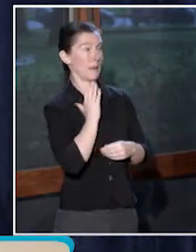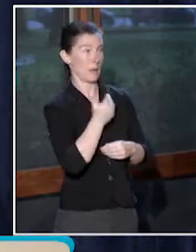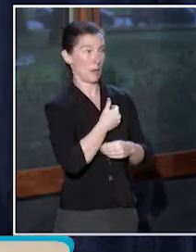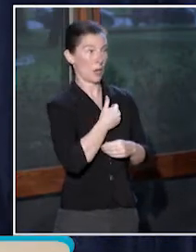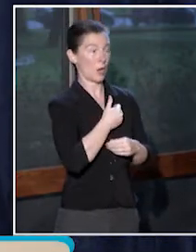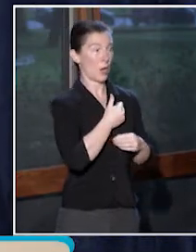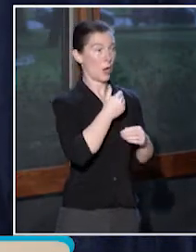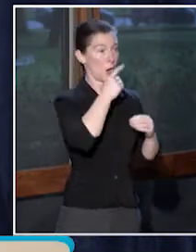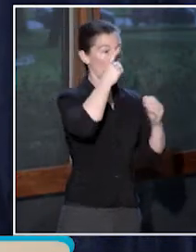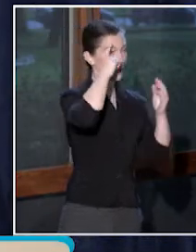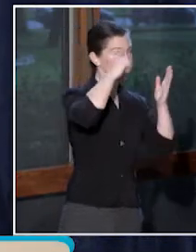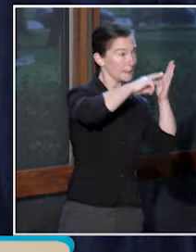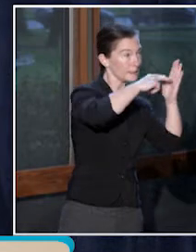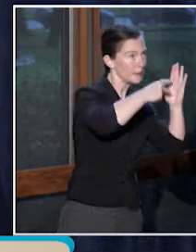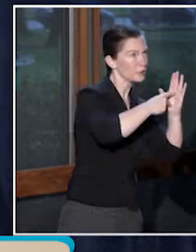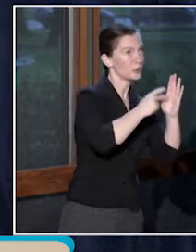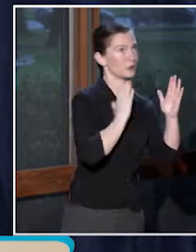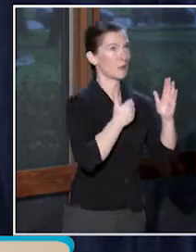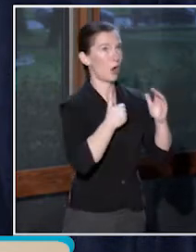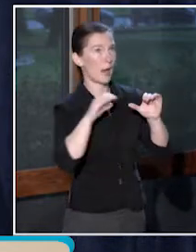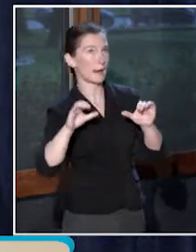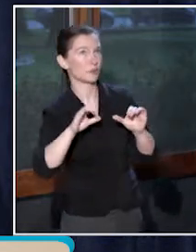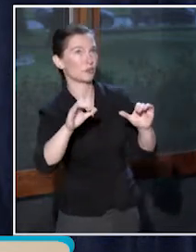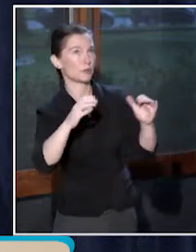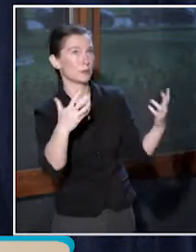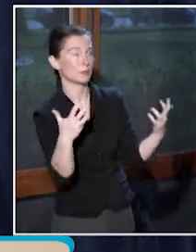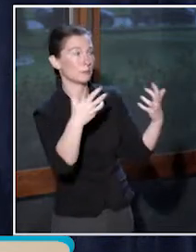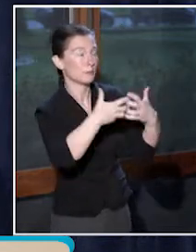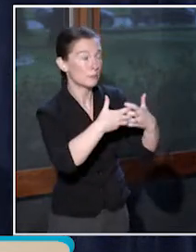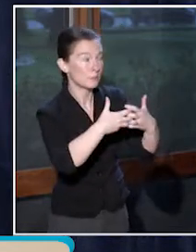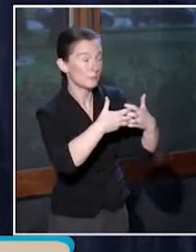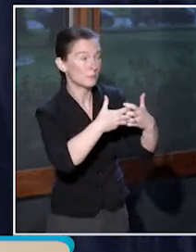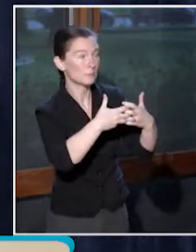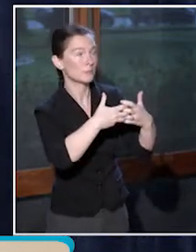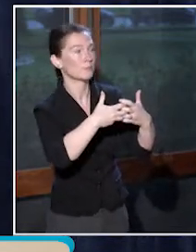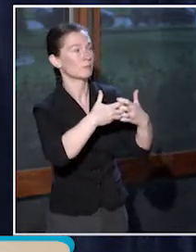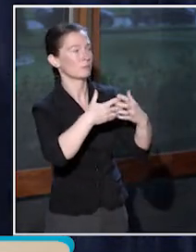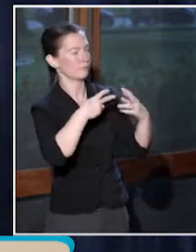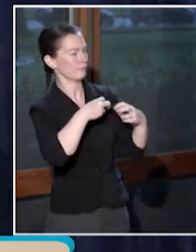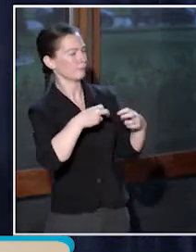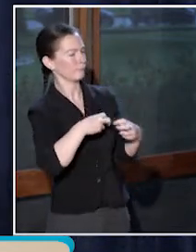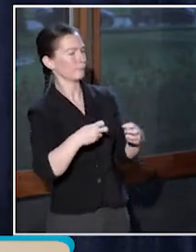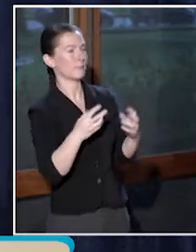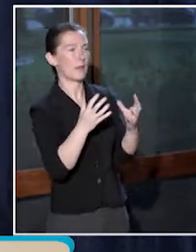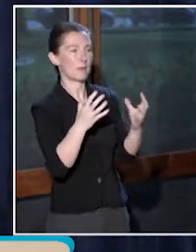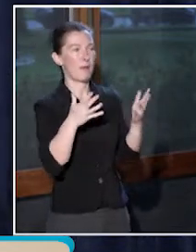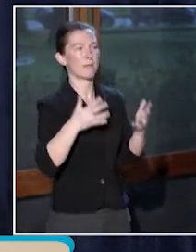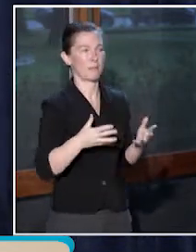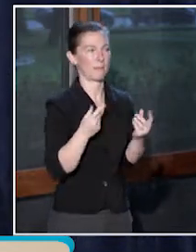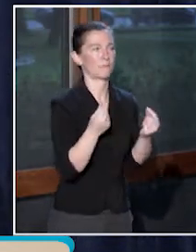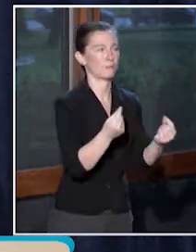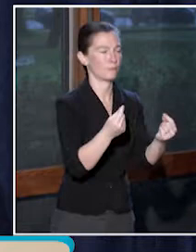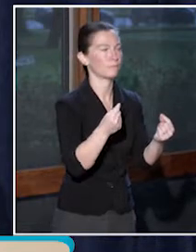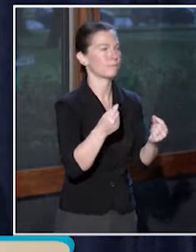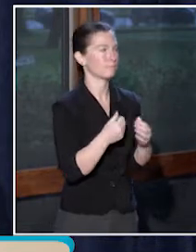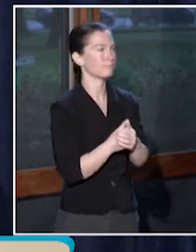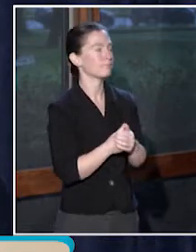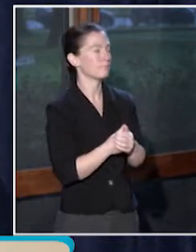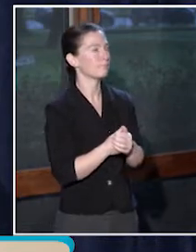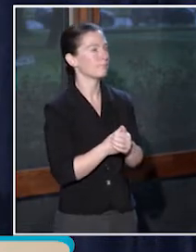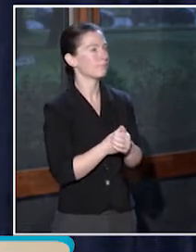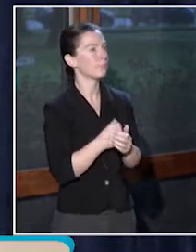best of our intentions. There is so much more left to do. And it's going to take a recommitment